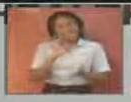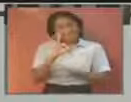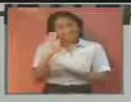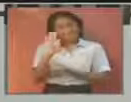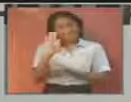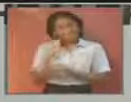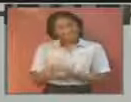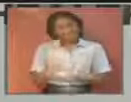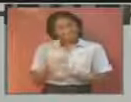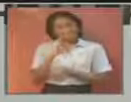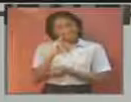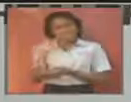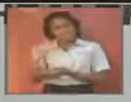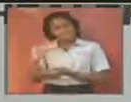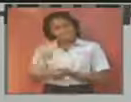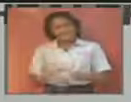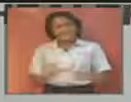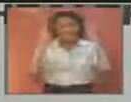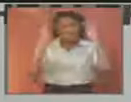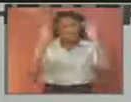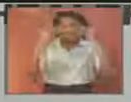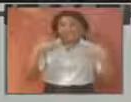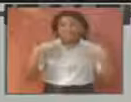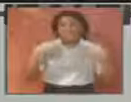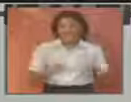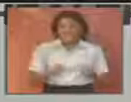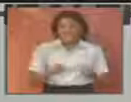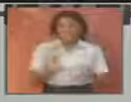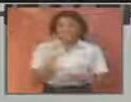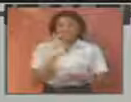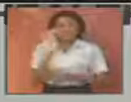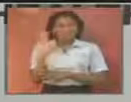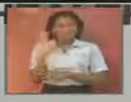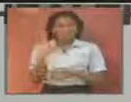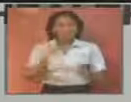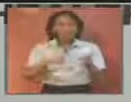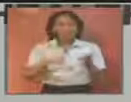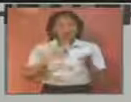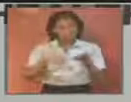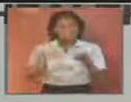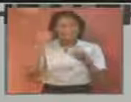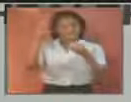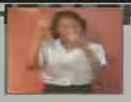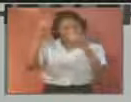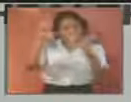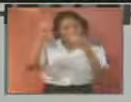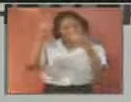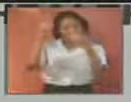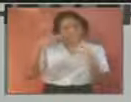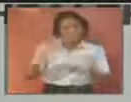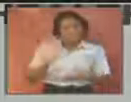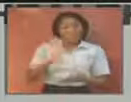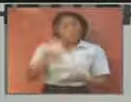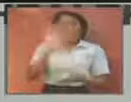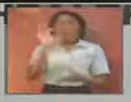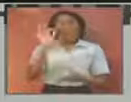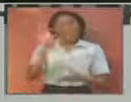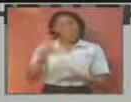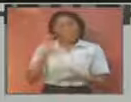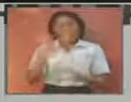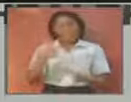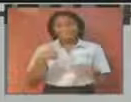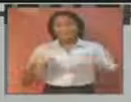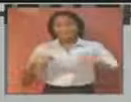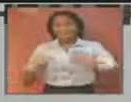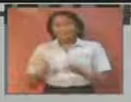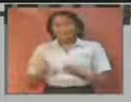pages and on the Ministry of Health social media pages as well. So you can look there and determine which facility